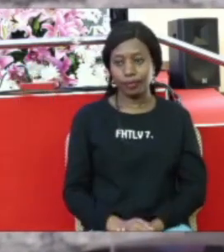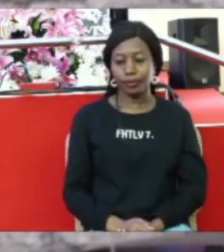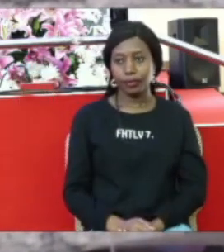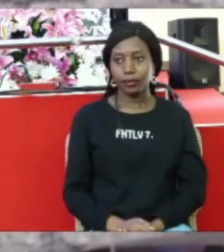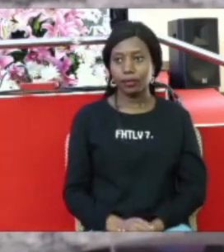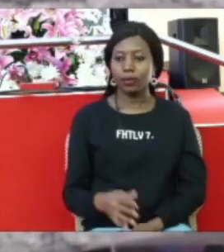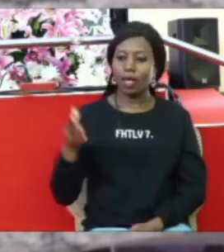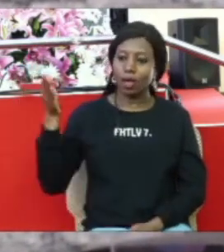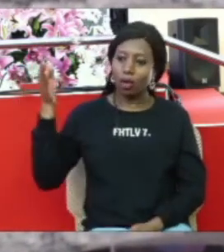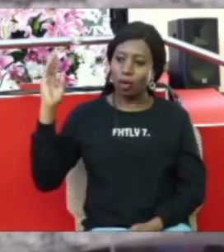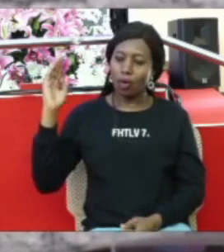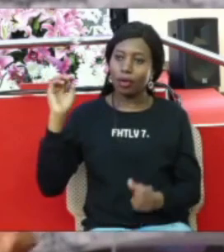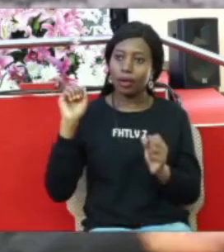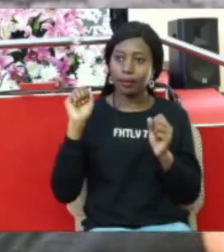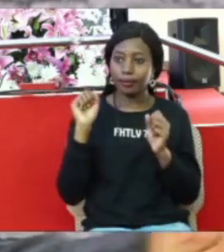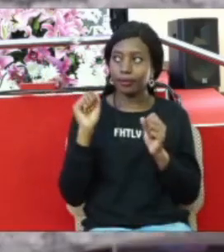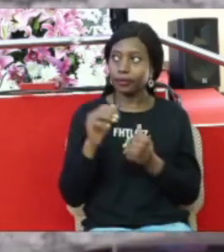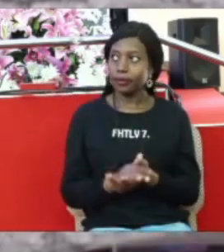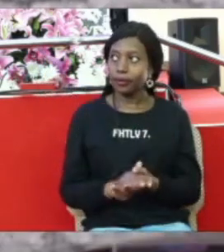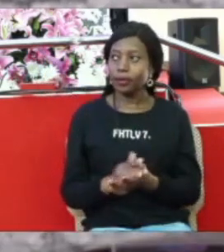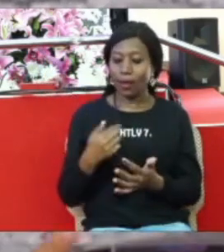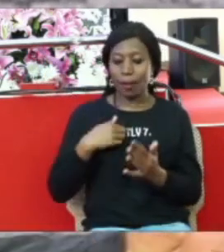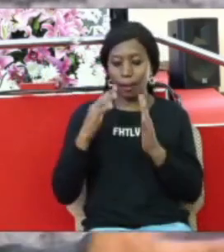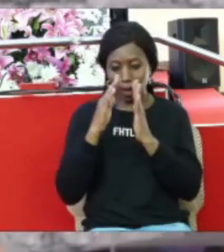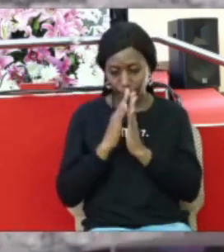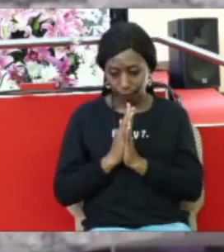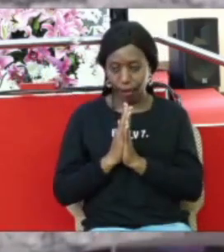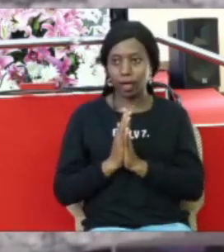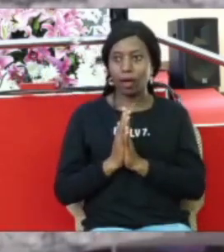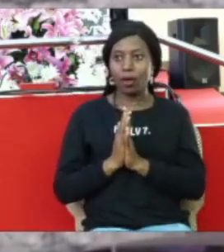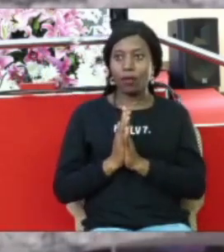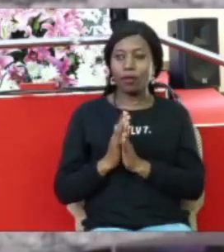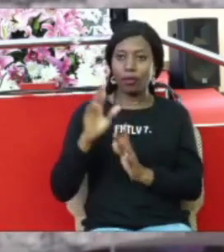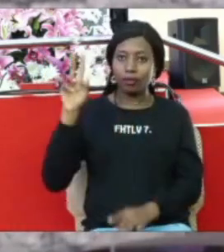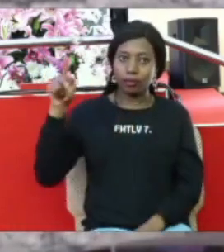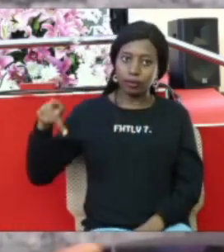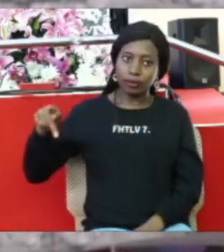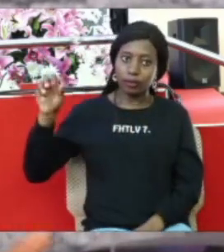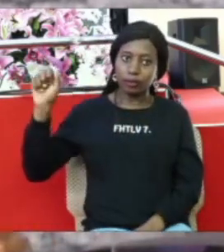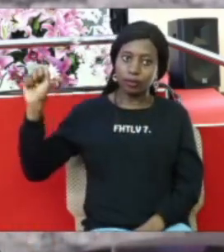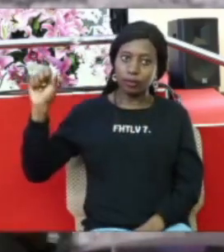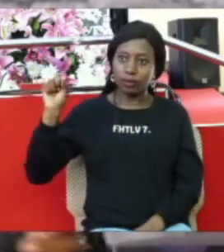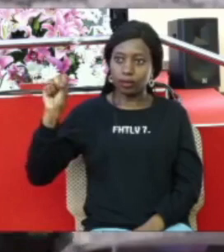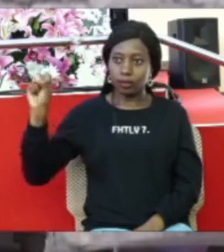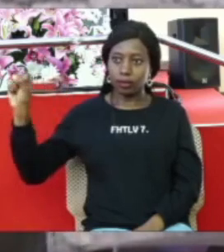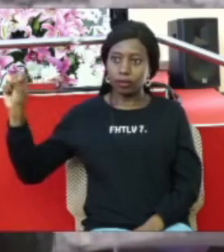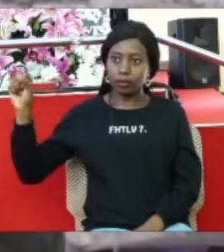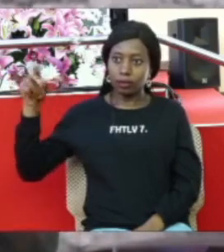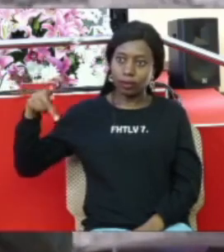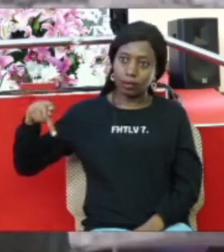God can take you, you know, like I pray for your passports here. You have faith that God is going to take you places. But some of you don't